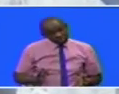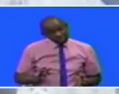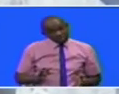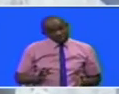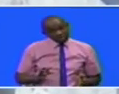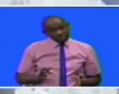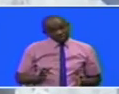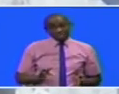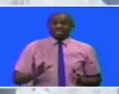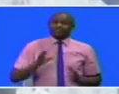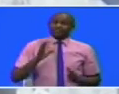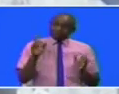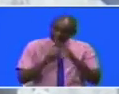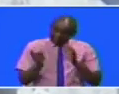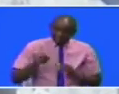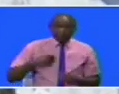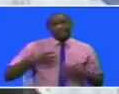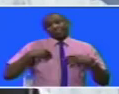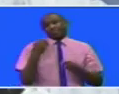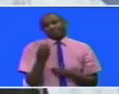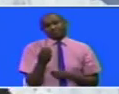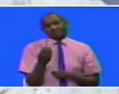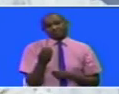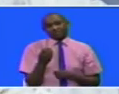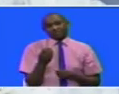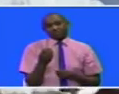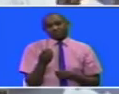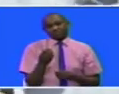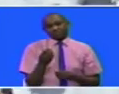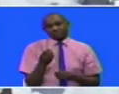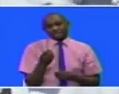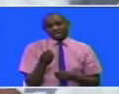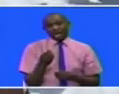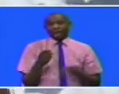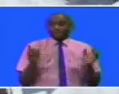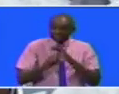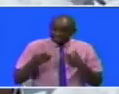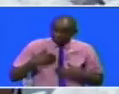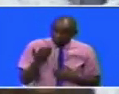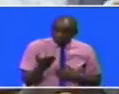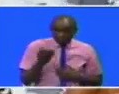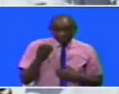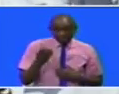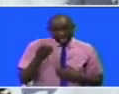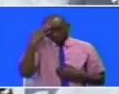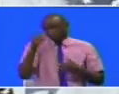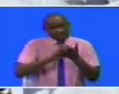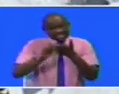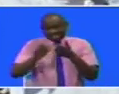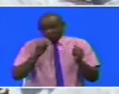2012, the cabinet secretary and I don't know whether you call them whatever